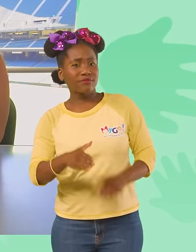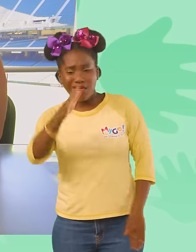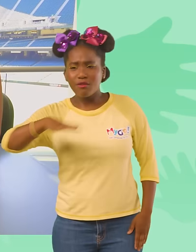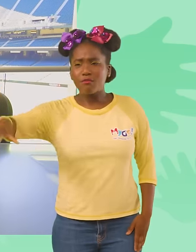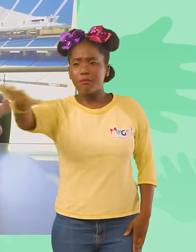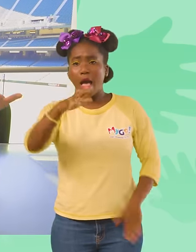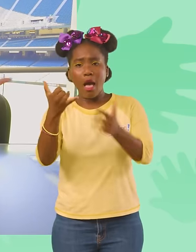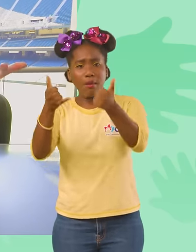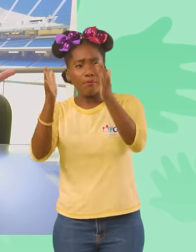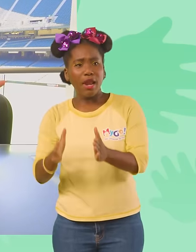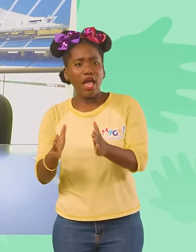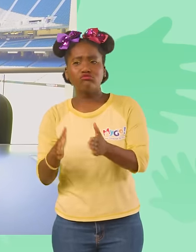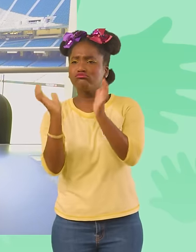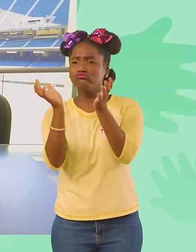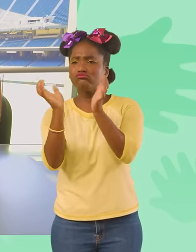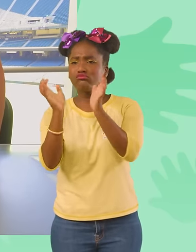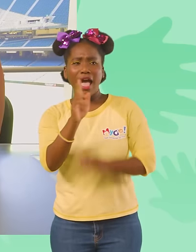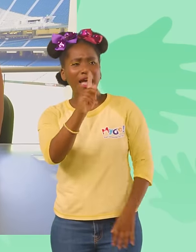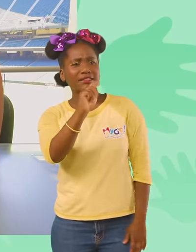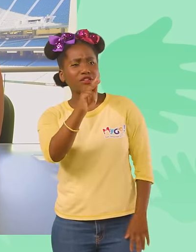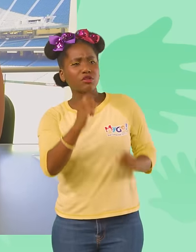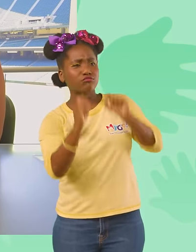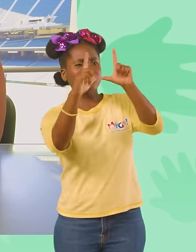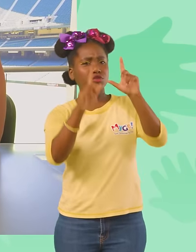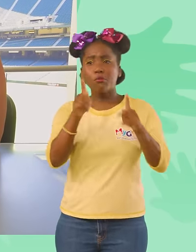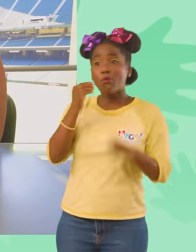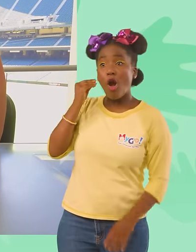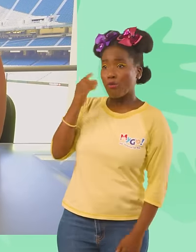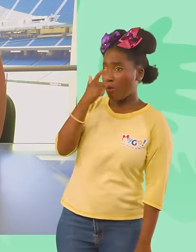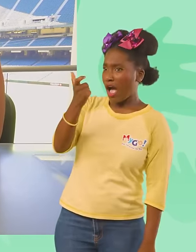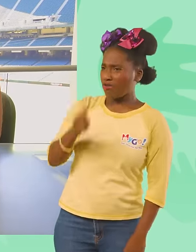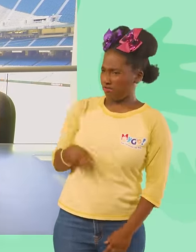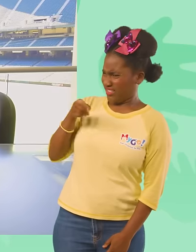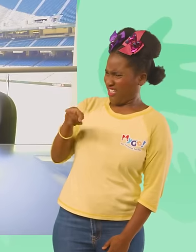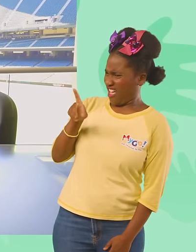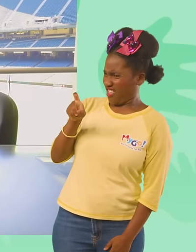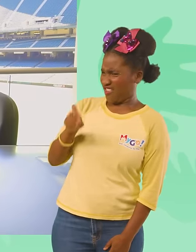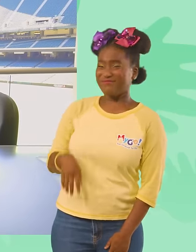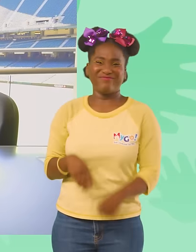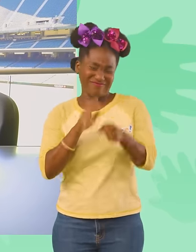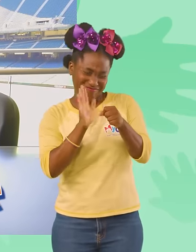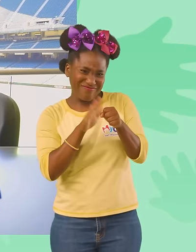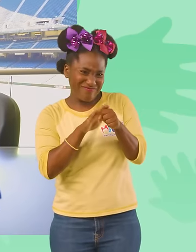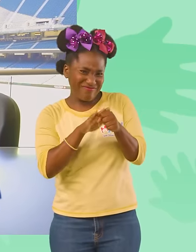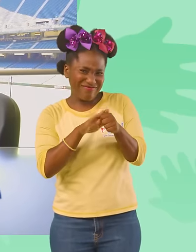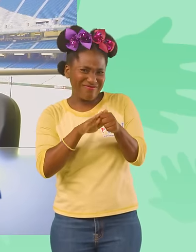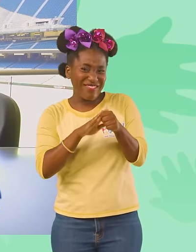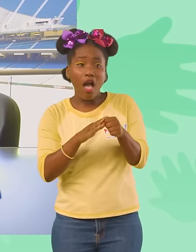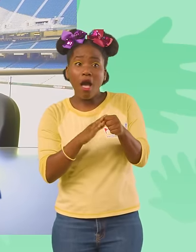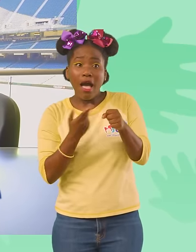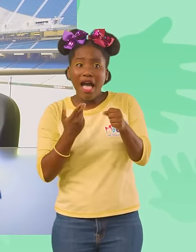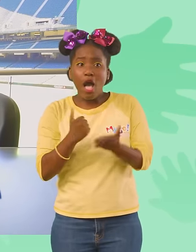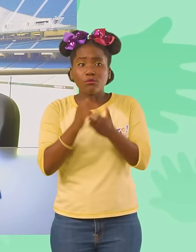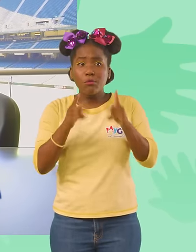baseball players and then put it on TV so folks at home can see what they're doing. Whoa! What's that thing? This is a microphone. When I talk in here, it